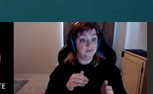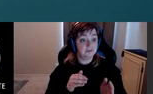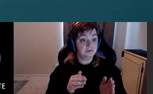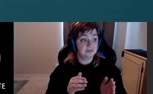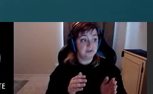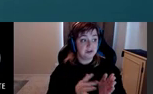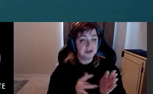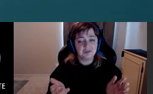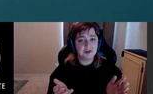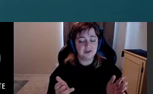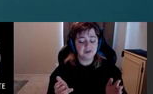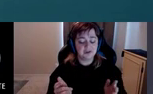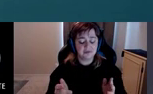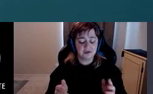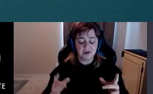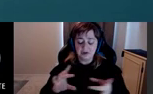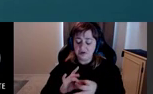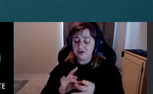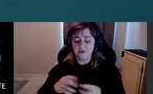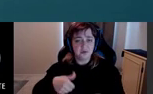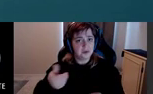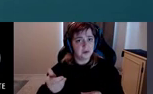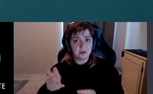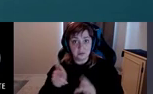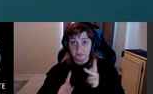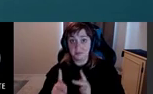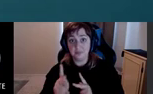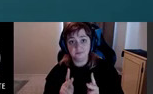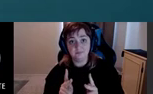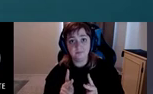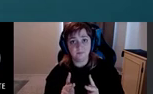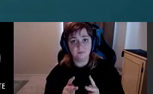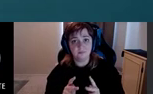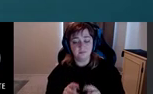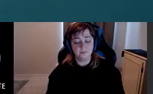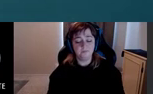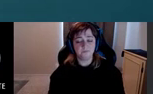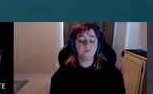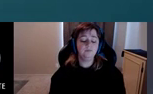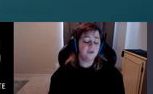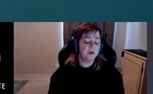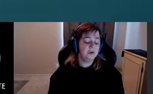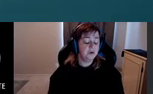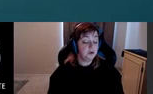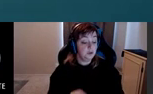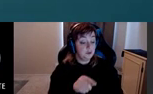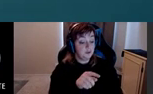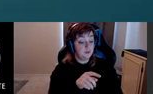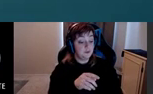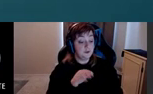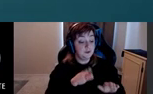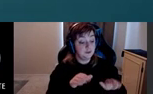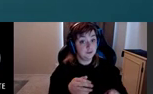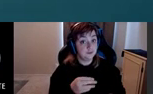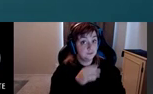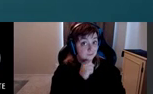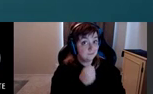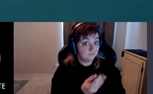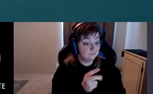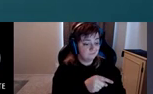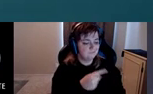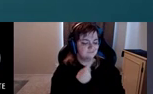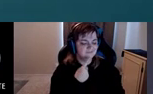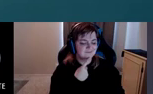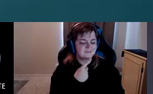our grandparents did. So for that kid to say that, it made the painstaking agony of writing my first